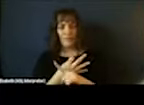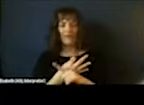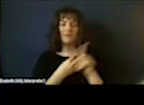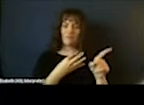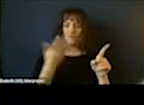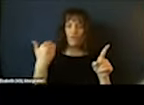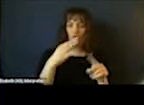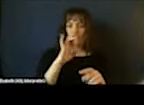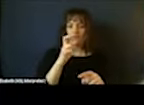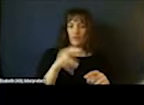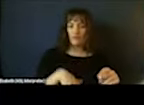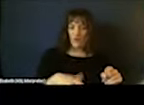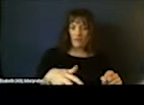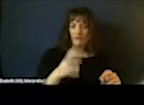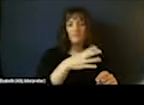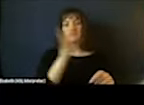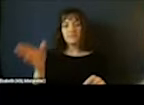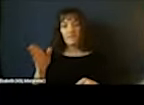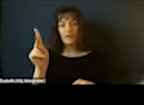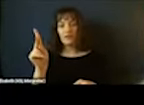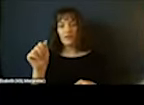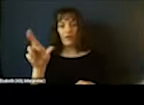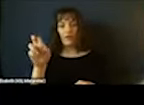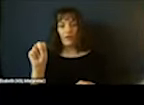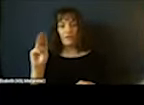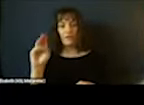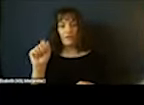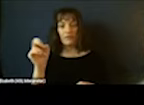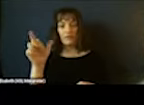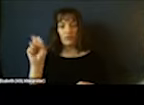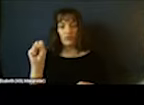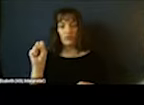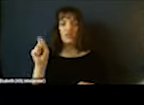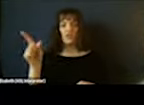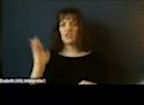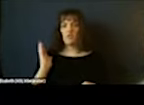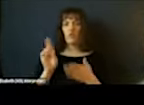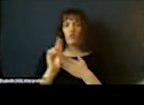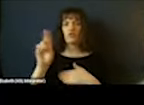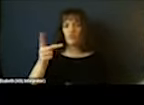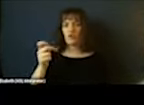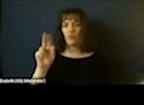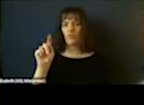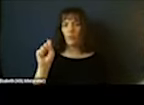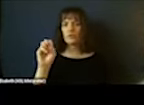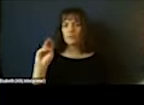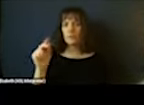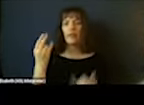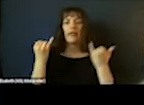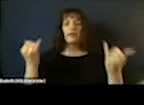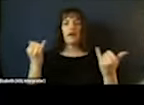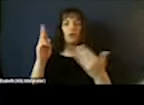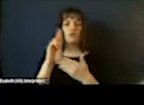is now based at Haverford Uni in Philadelphia. She was at the University of Portsmouth when we started though, and a lot of our work was based on the research